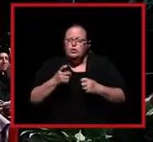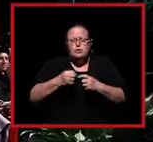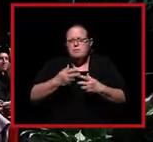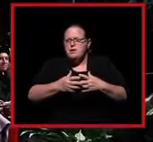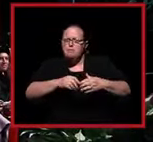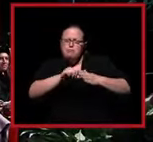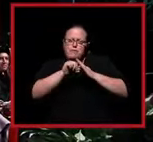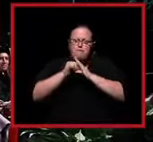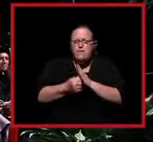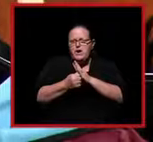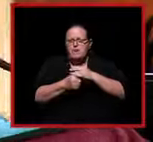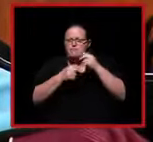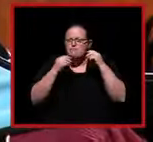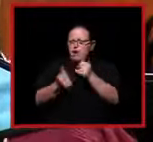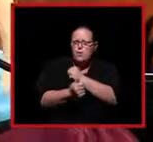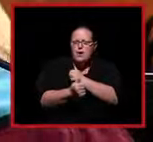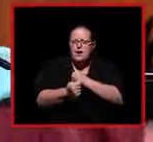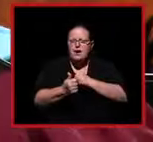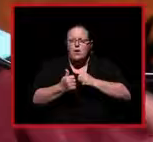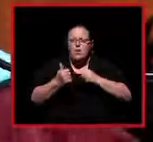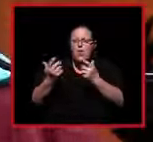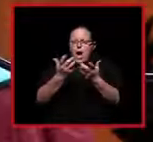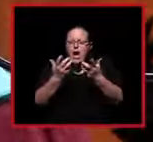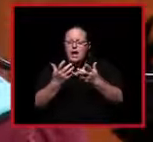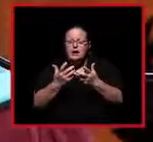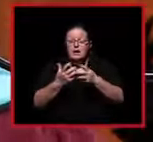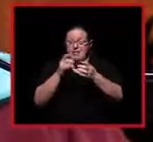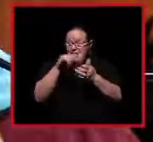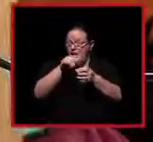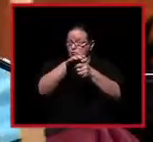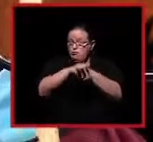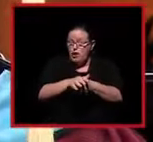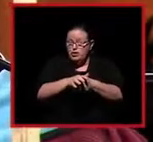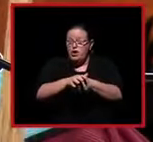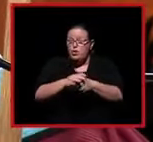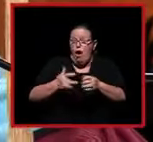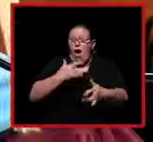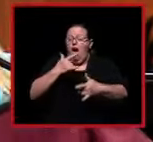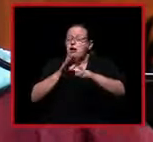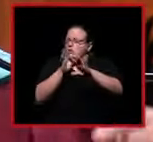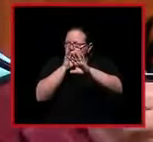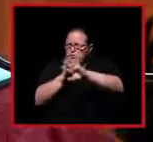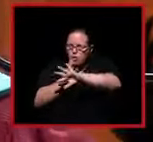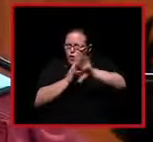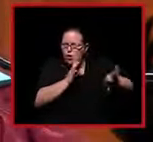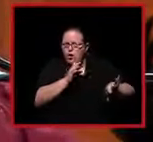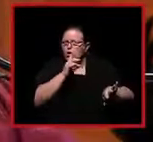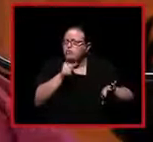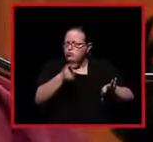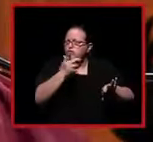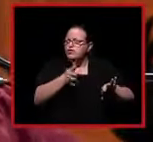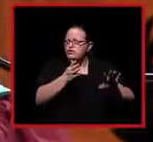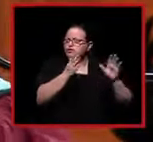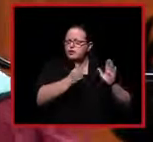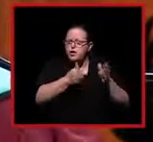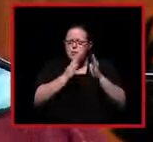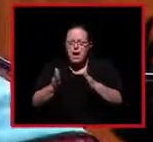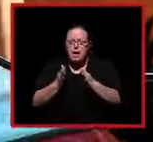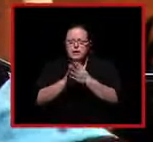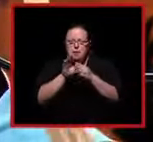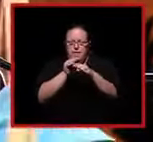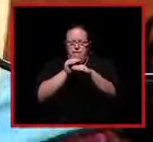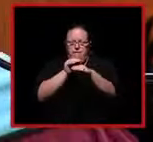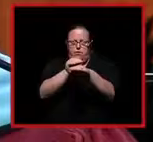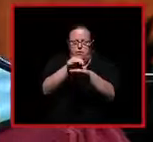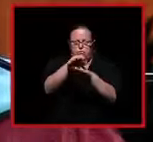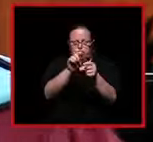profound right away. I need you to ignore that pressure, because you've been prepared to be a shaper,